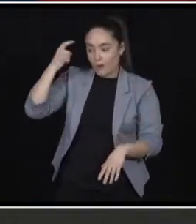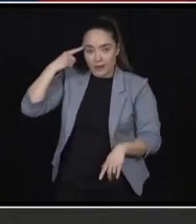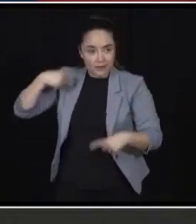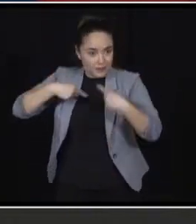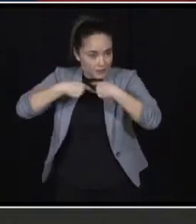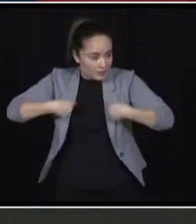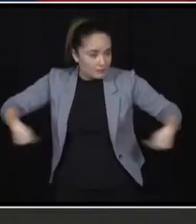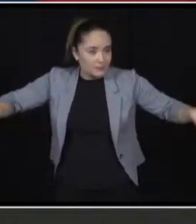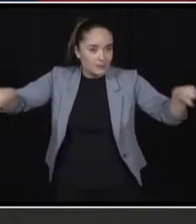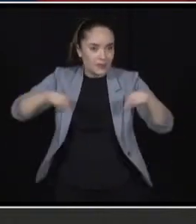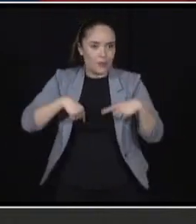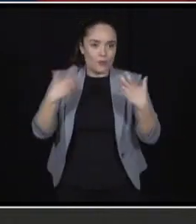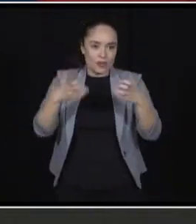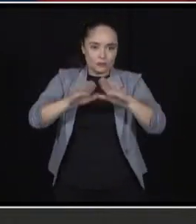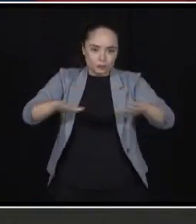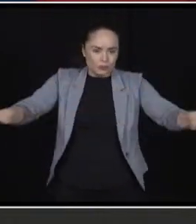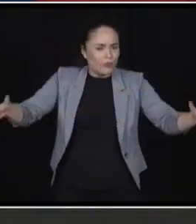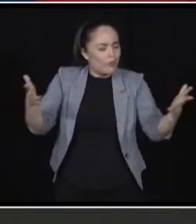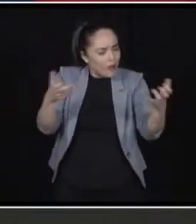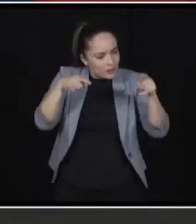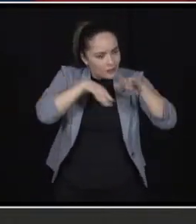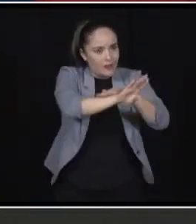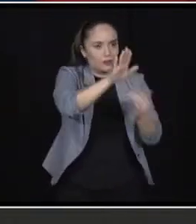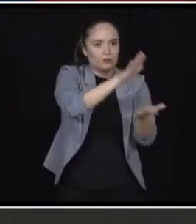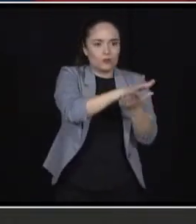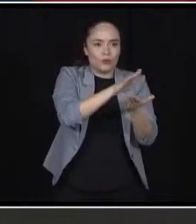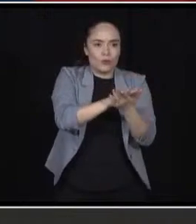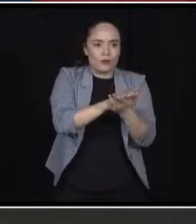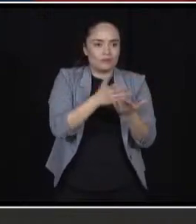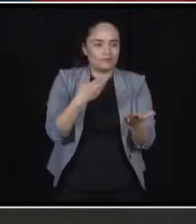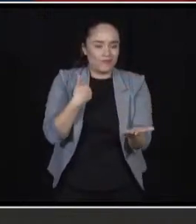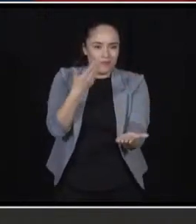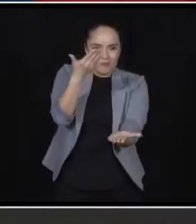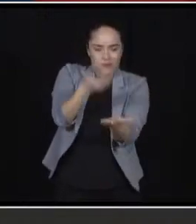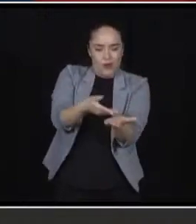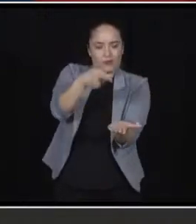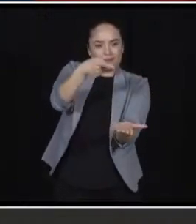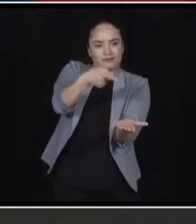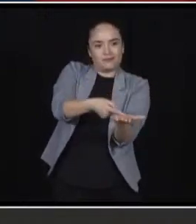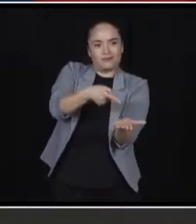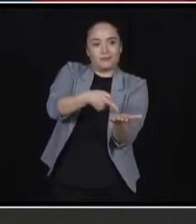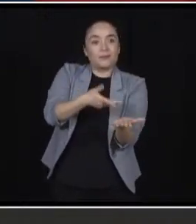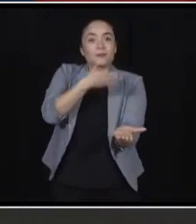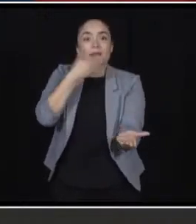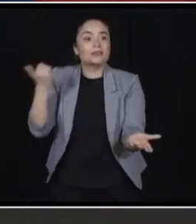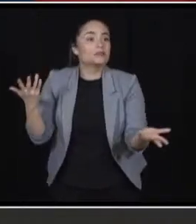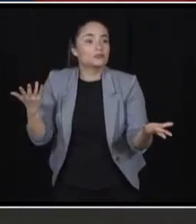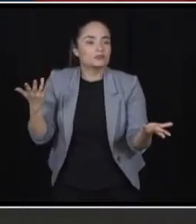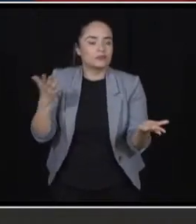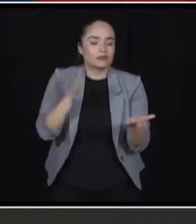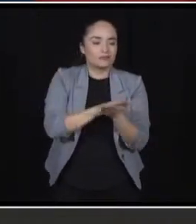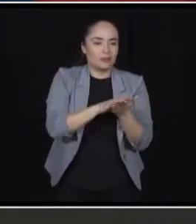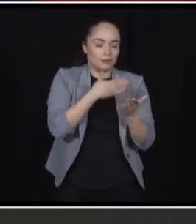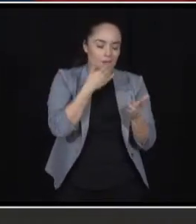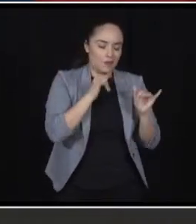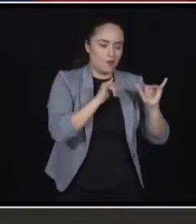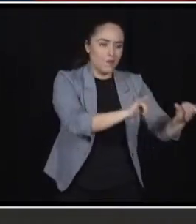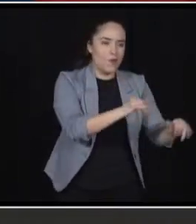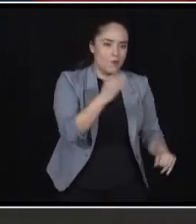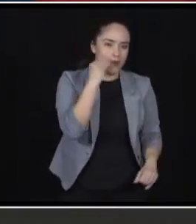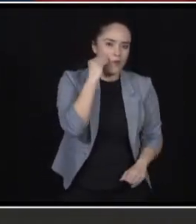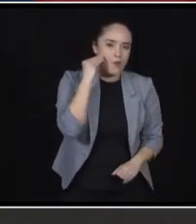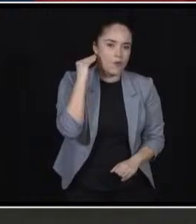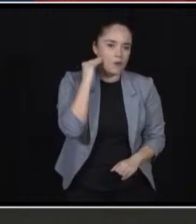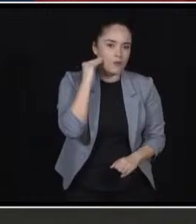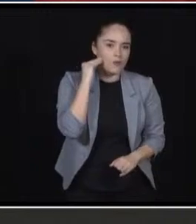just overwhelming evidence it's the best place for them, for their mental health. We appreciate that fully. The decision point we've made today is